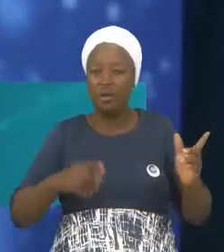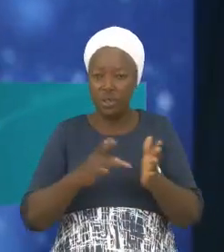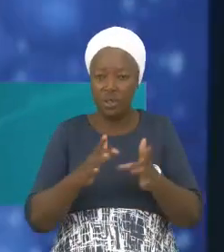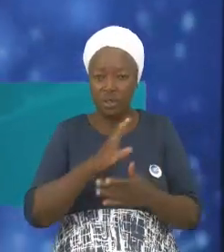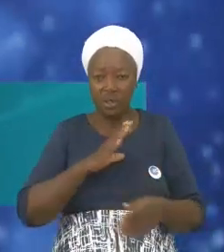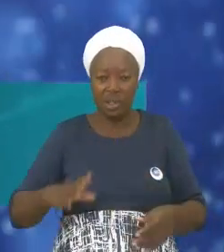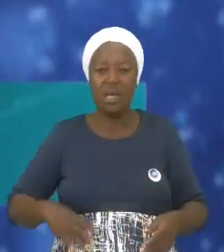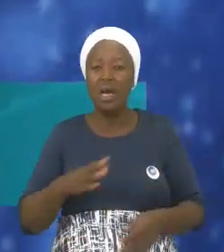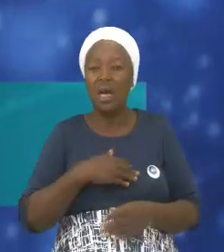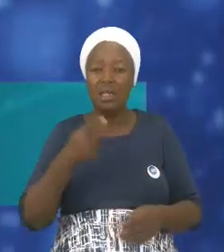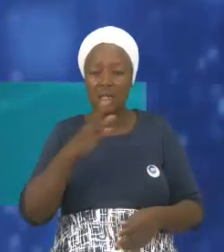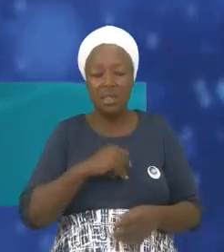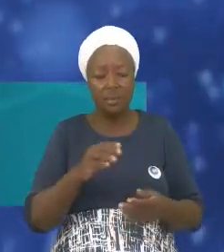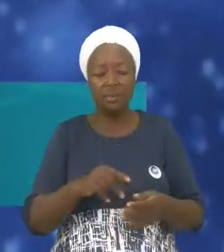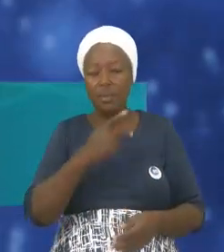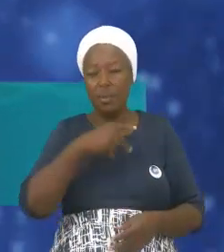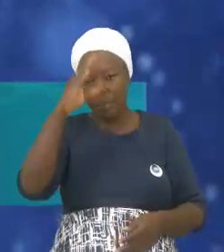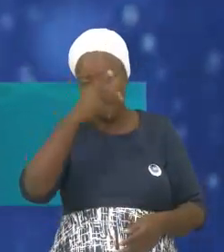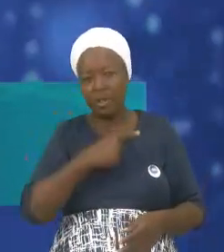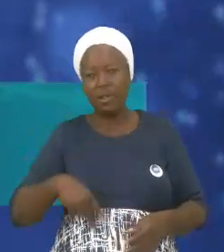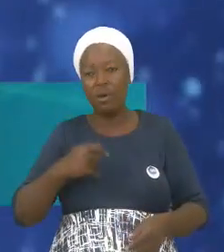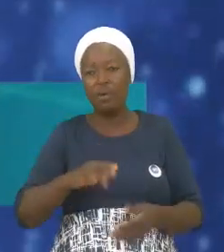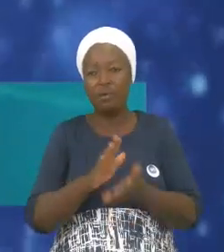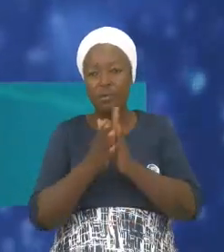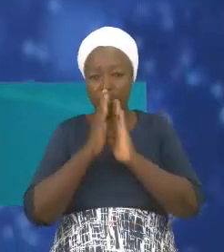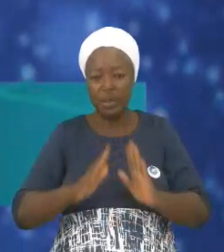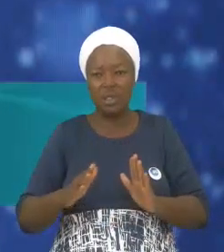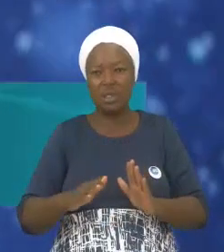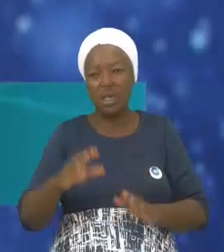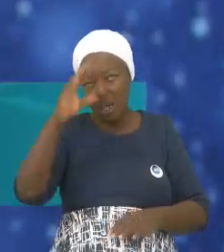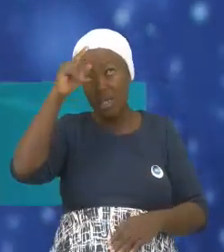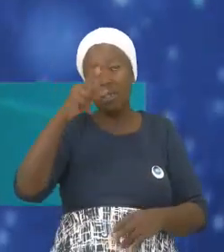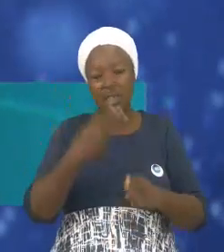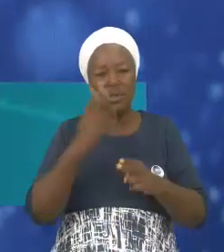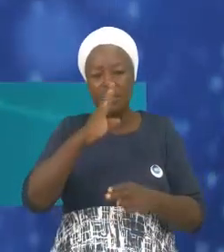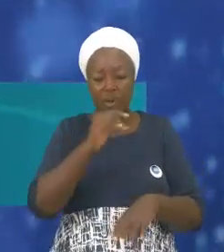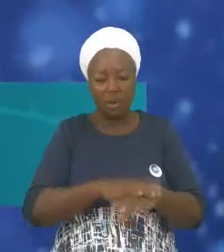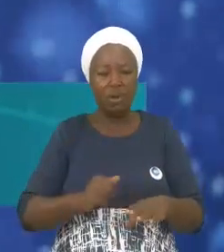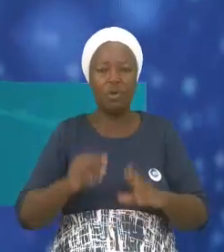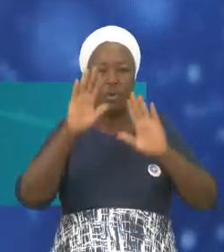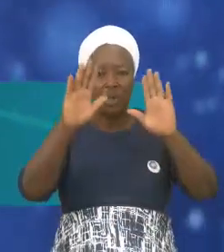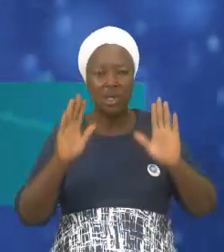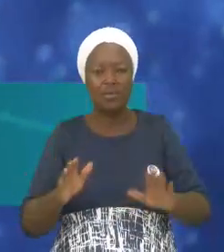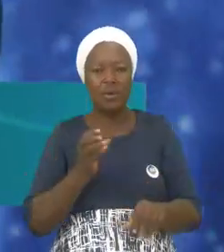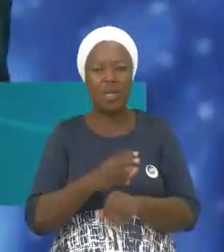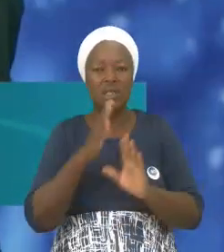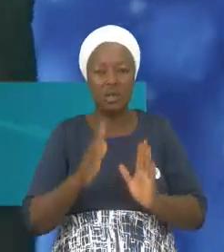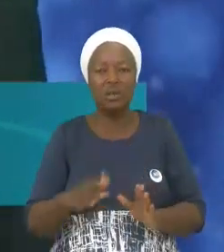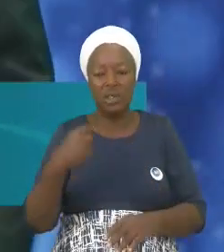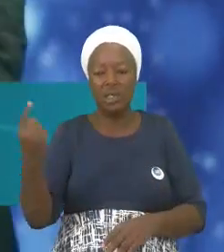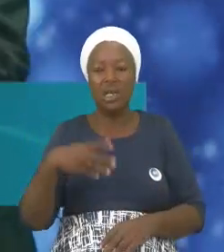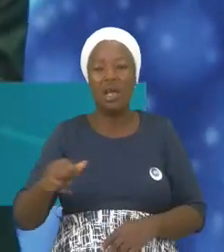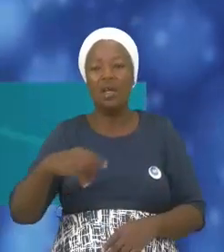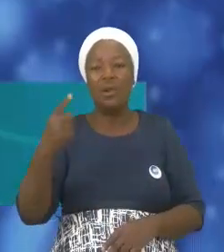prince of peace, his name shall be called Wonderful Counselor, the Eternal Everlasting Father, and